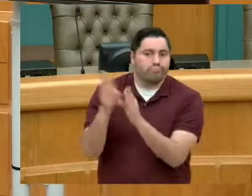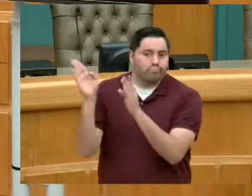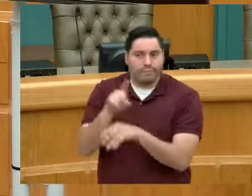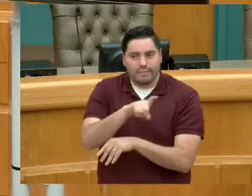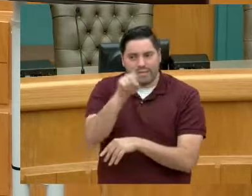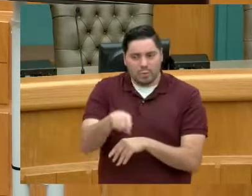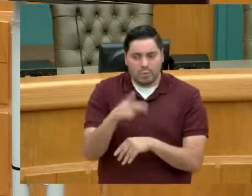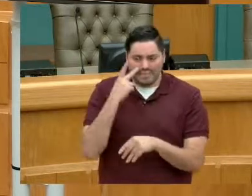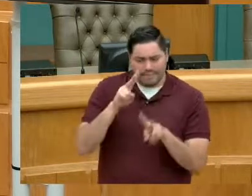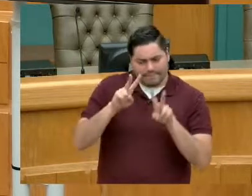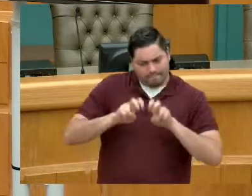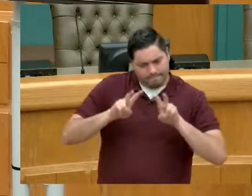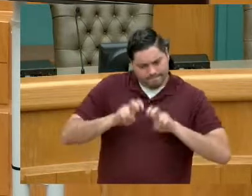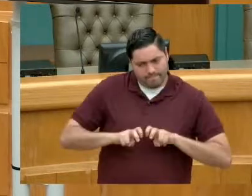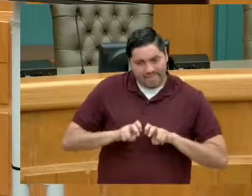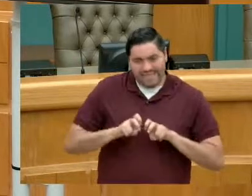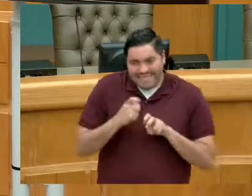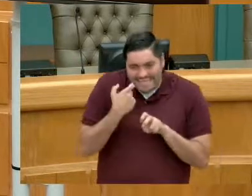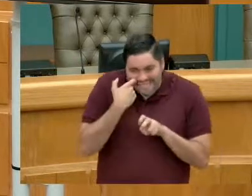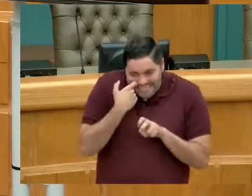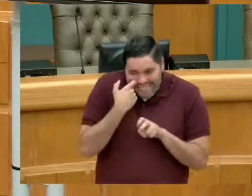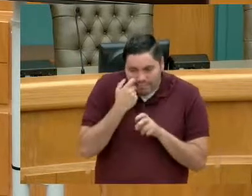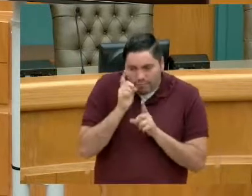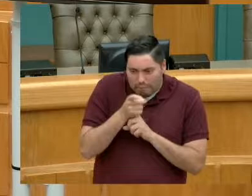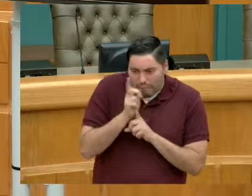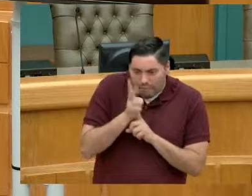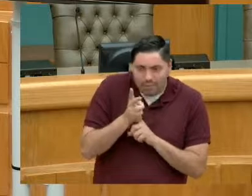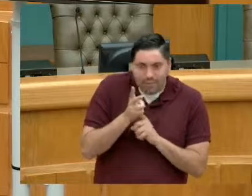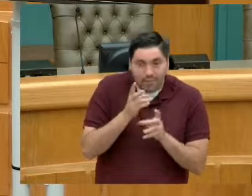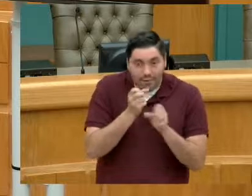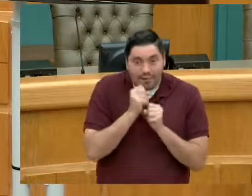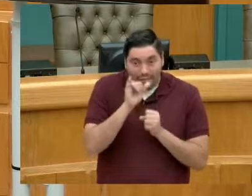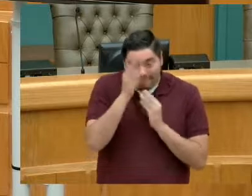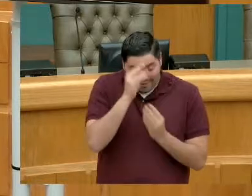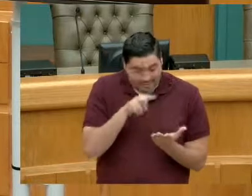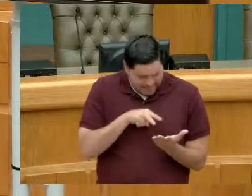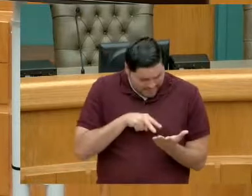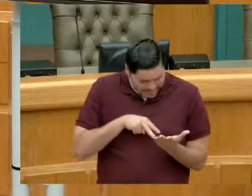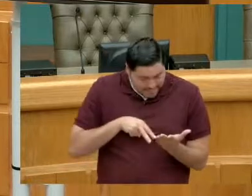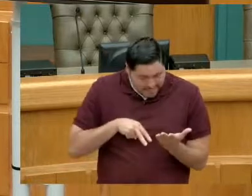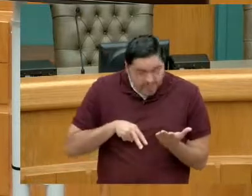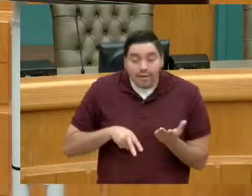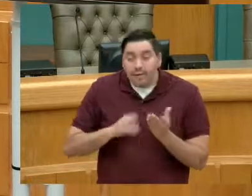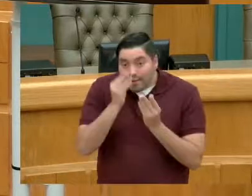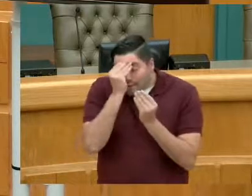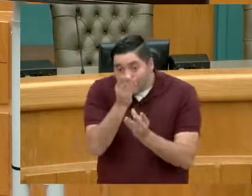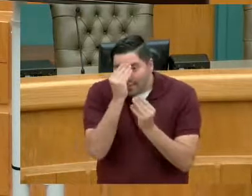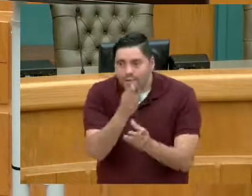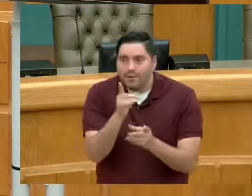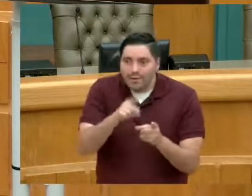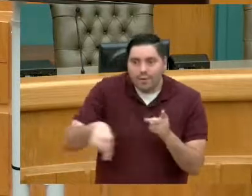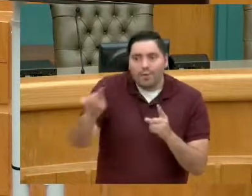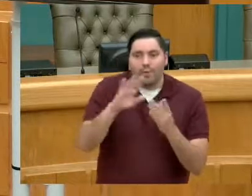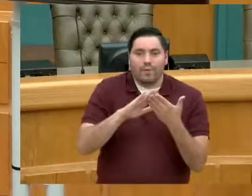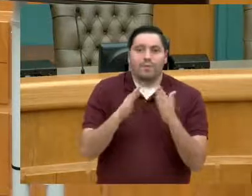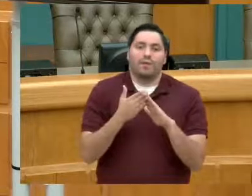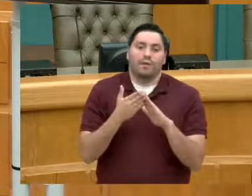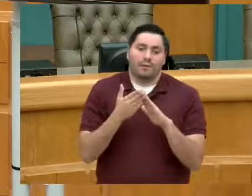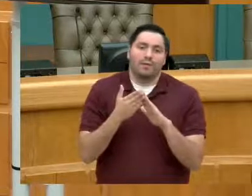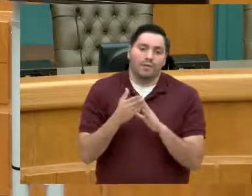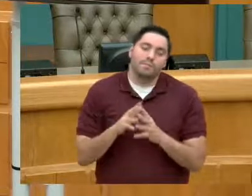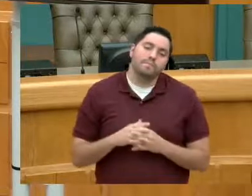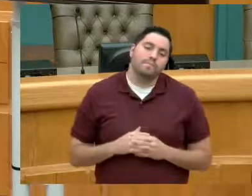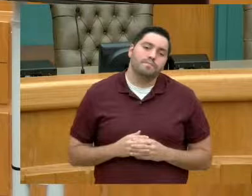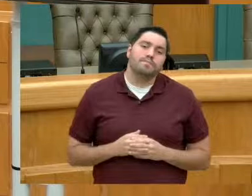can decipher it as best we can. We just now, like a minute ago or so, got it. But we'll be able to communicate to the community through this